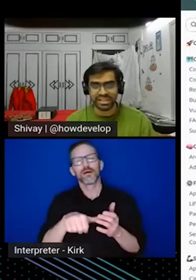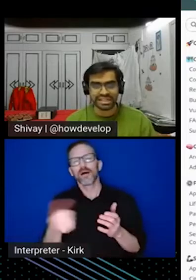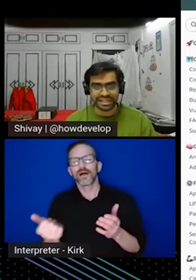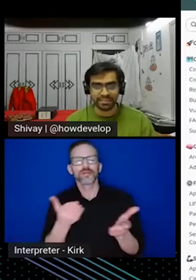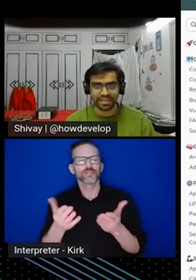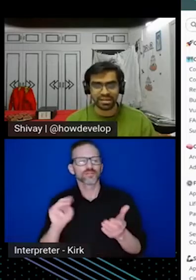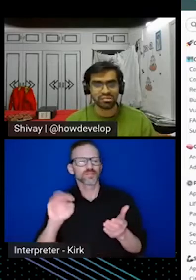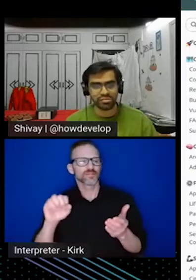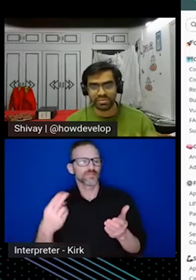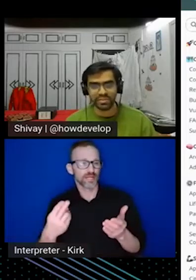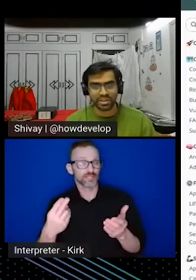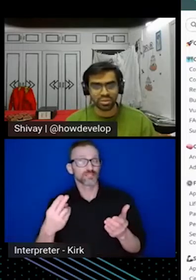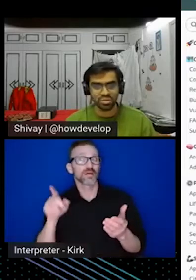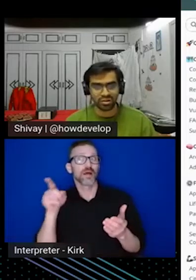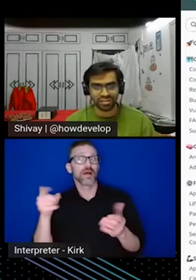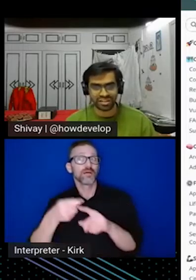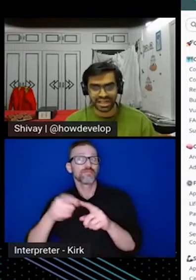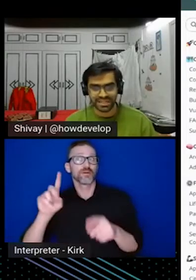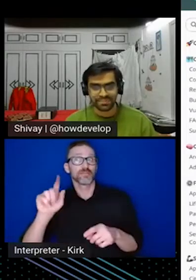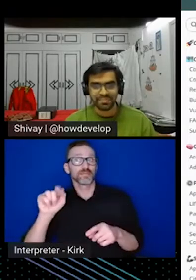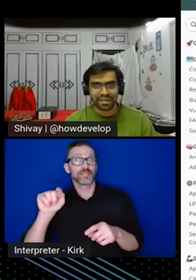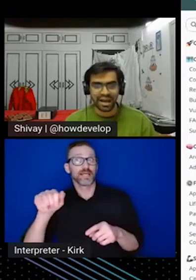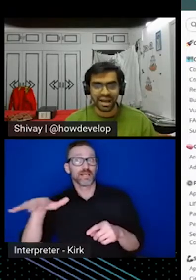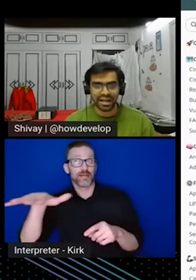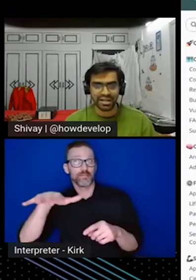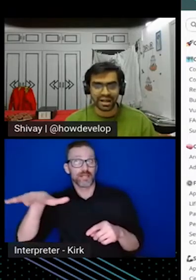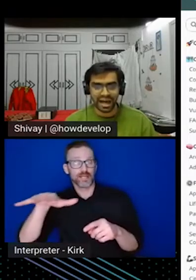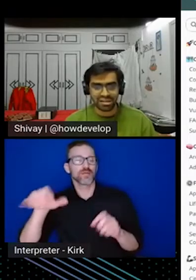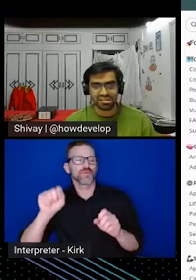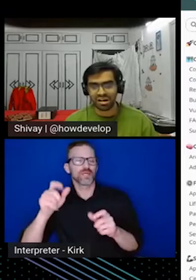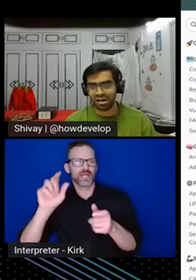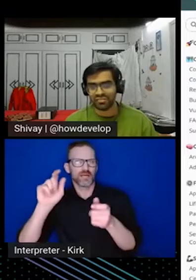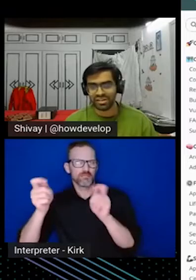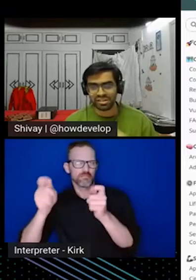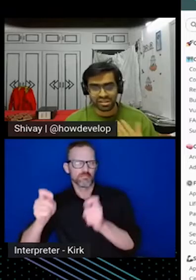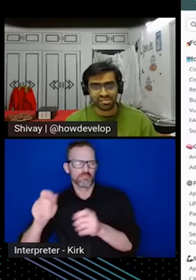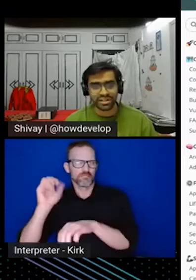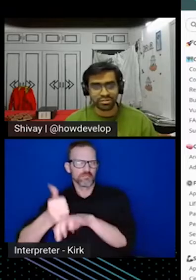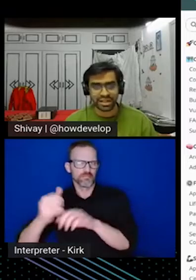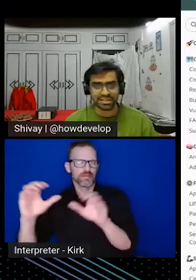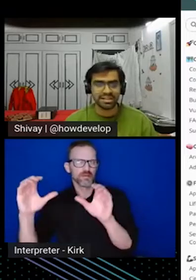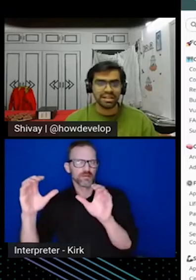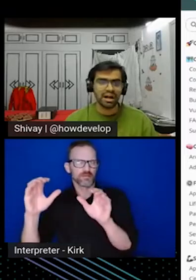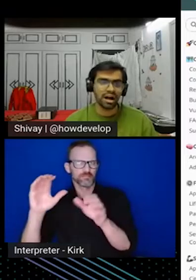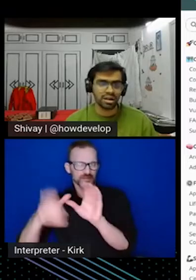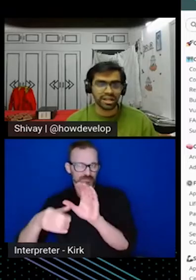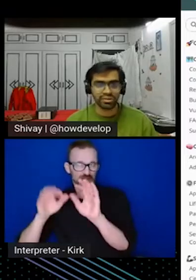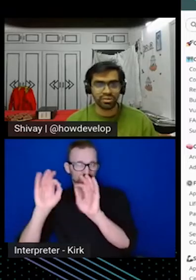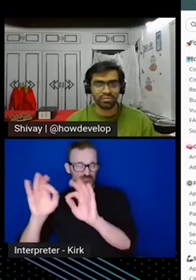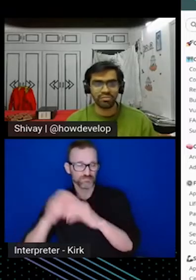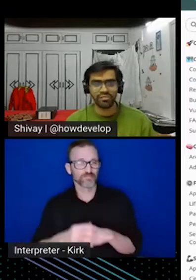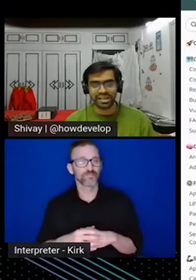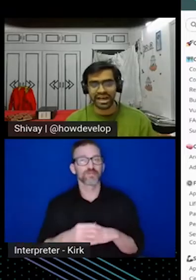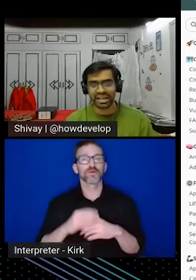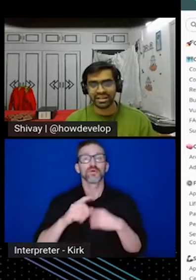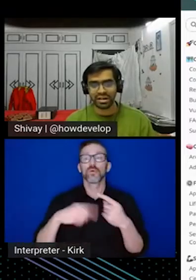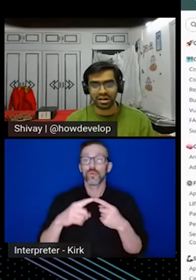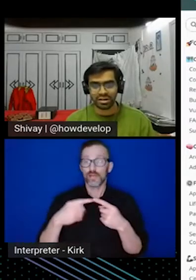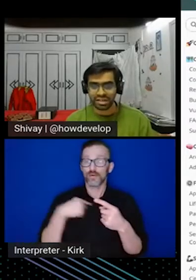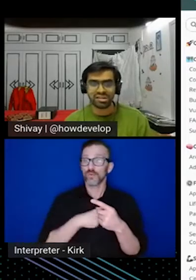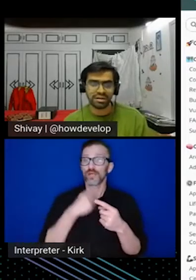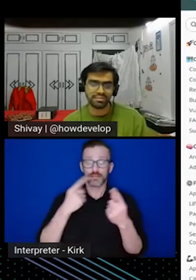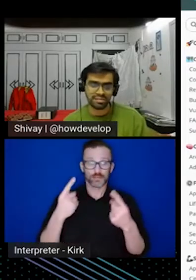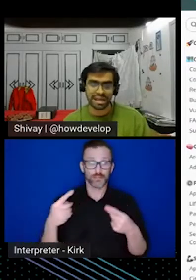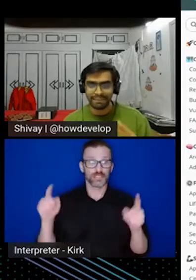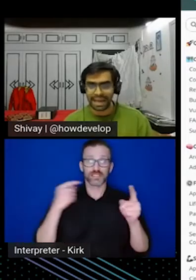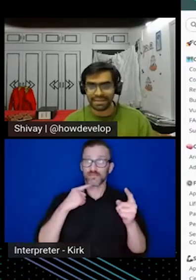working in the data plane, so we'll be able to configure that. And as we successfully do that, we can